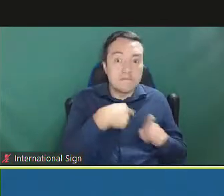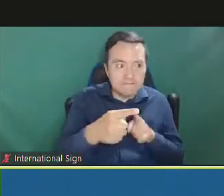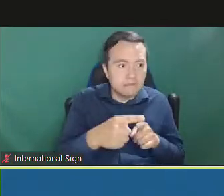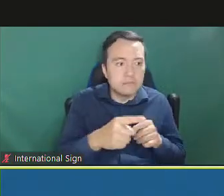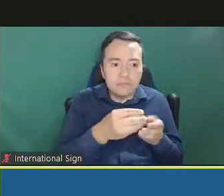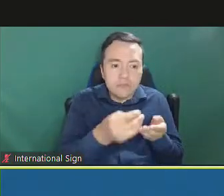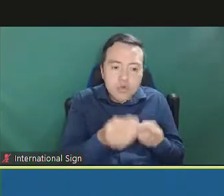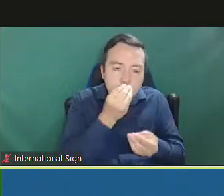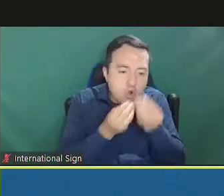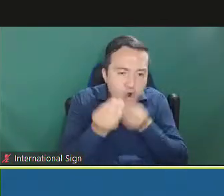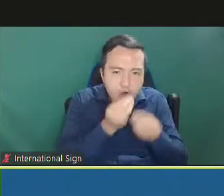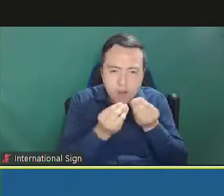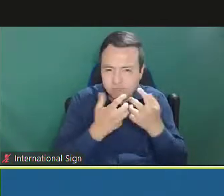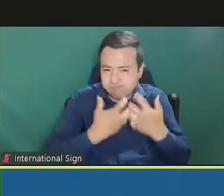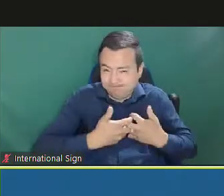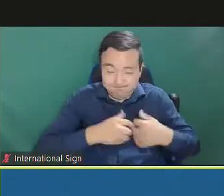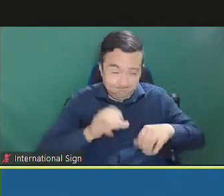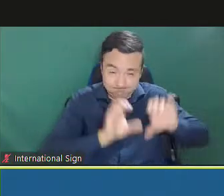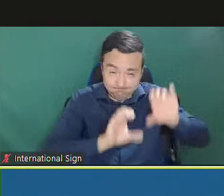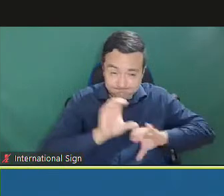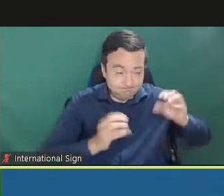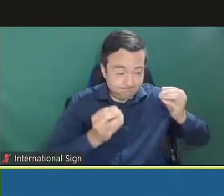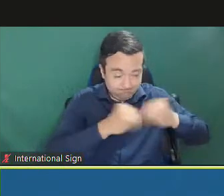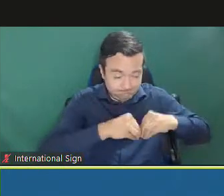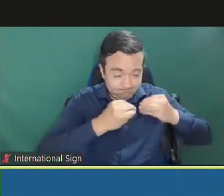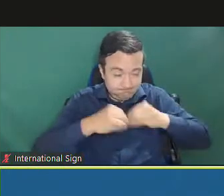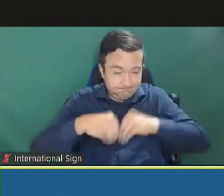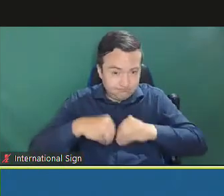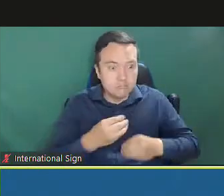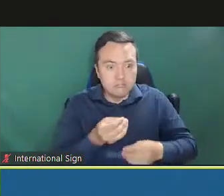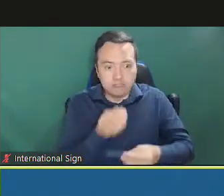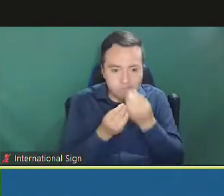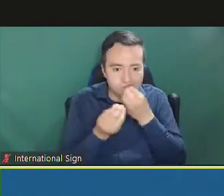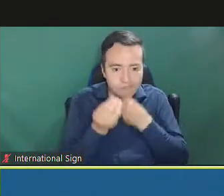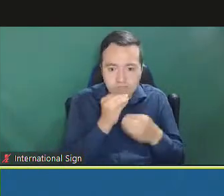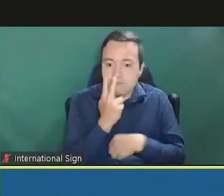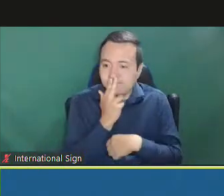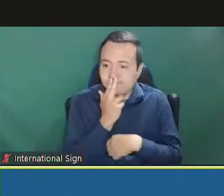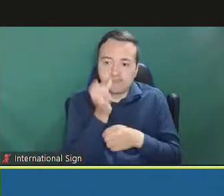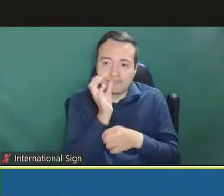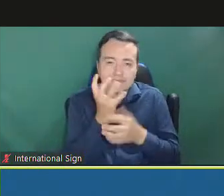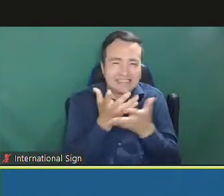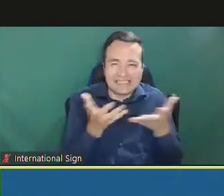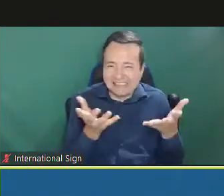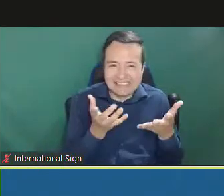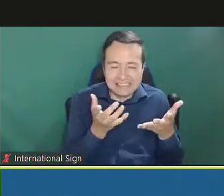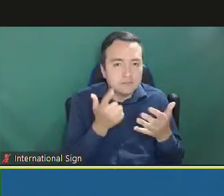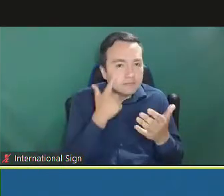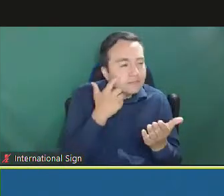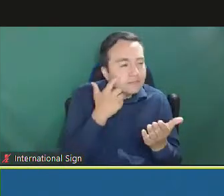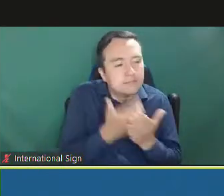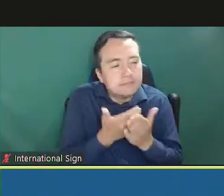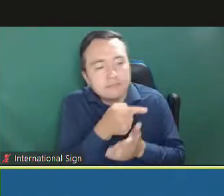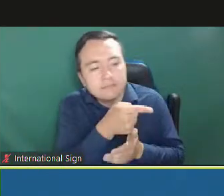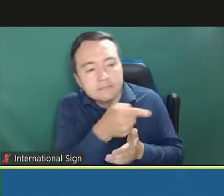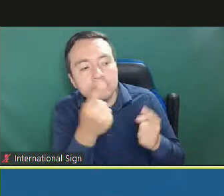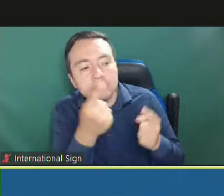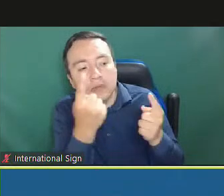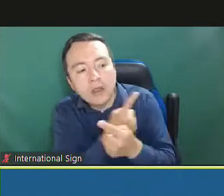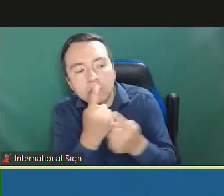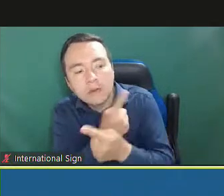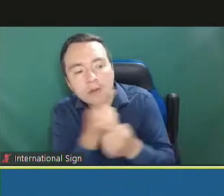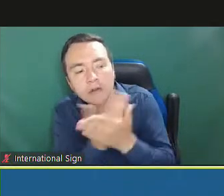to evaluate the impact of these changes, since, for example, the school surveillance activities are not currently possible due